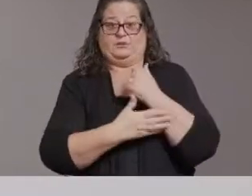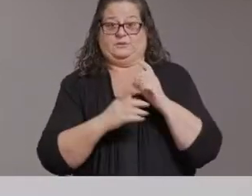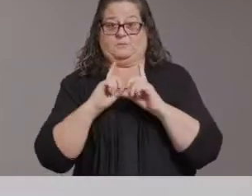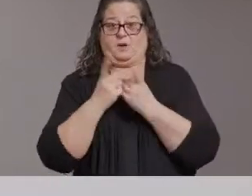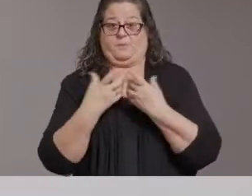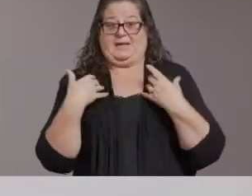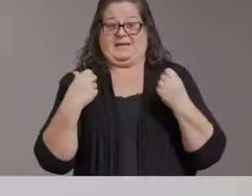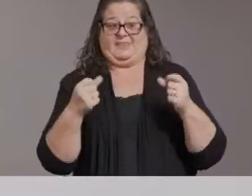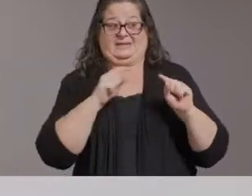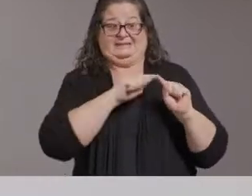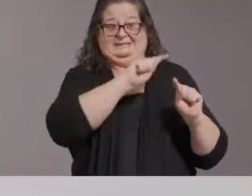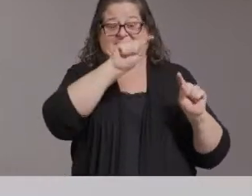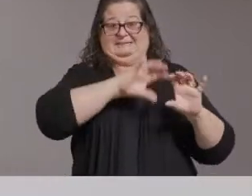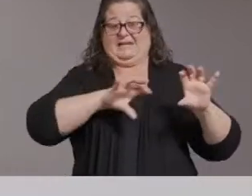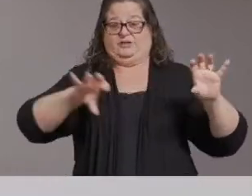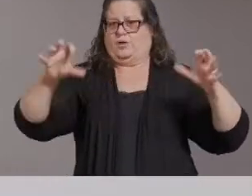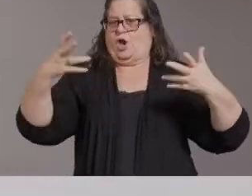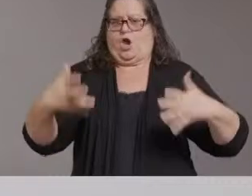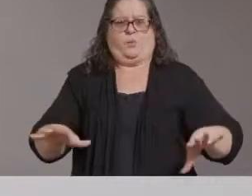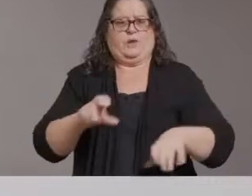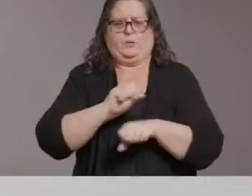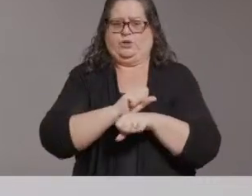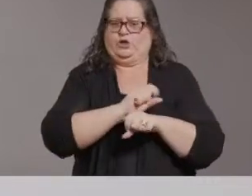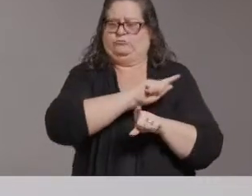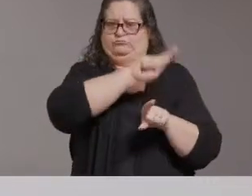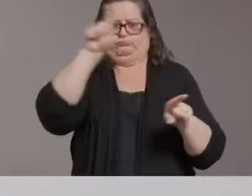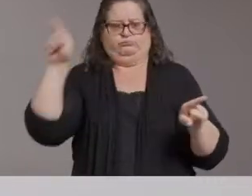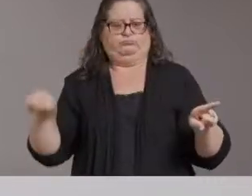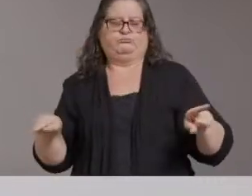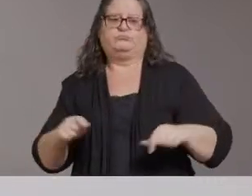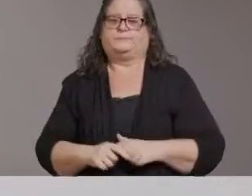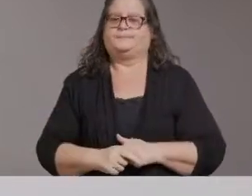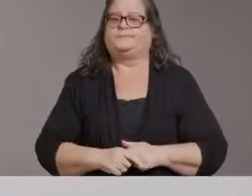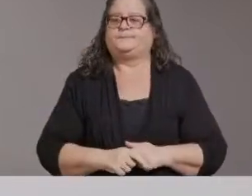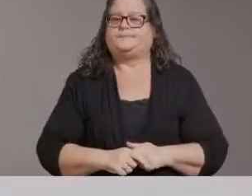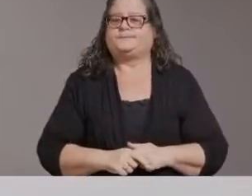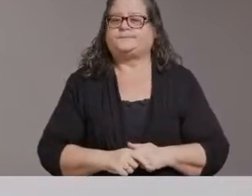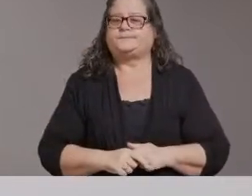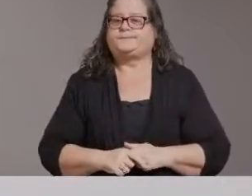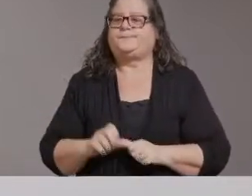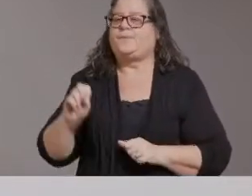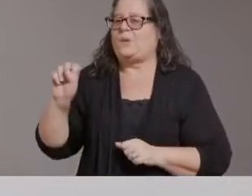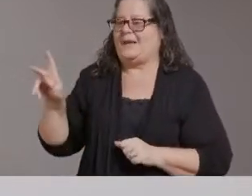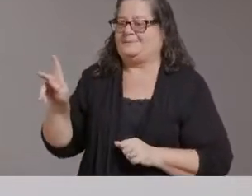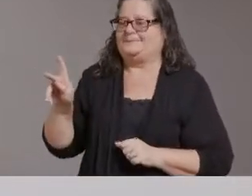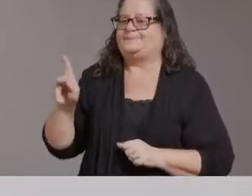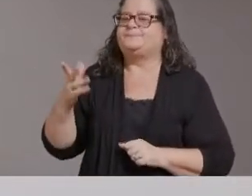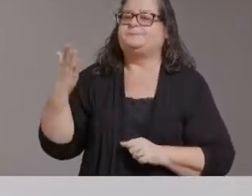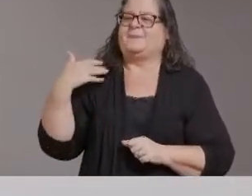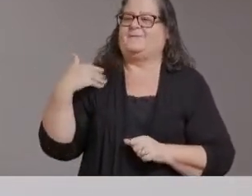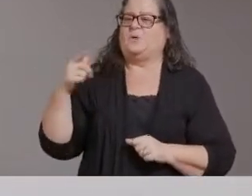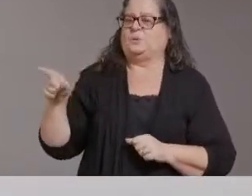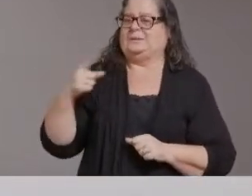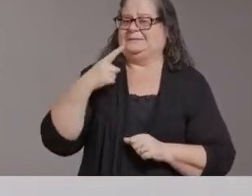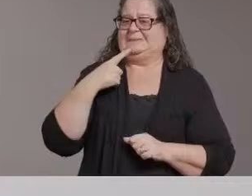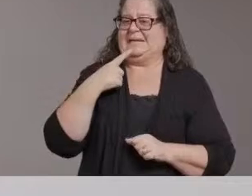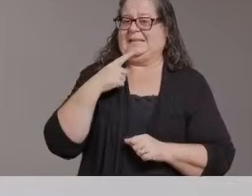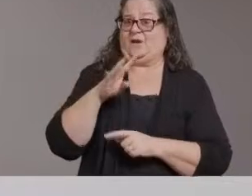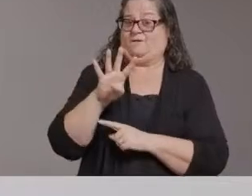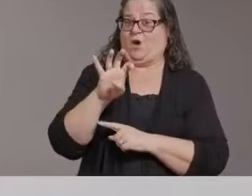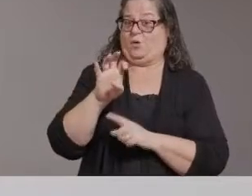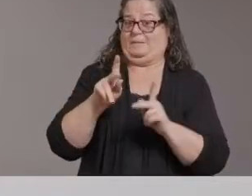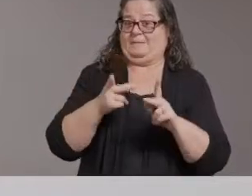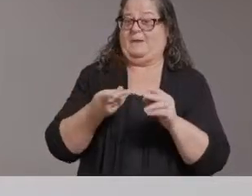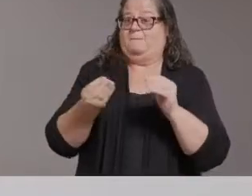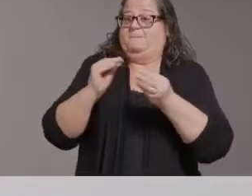Okay, if I could, you earlier said that there were 400 more people who would not have gotten vaccinated if